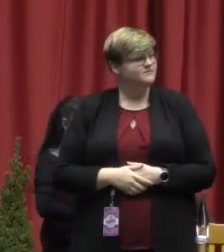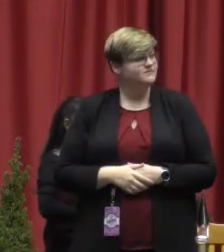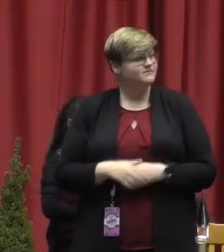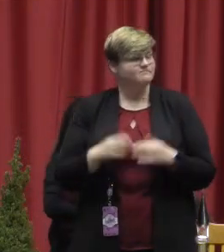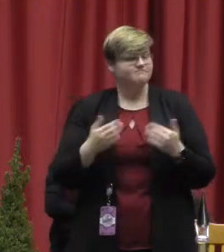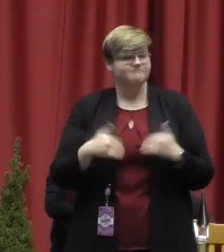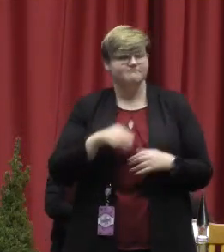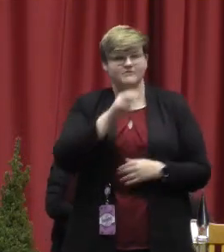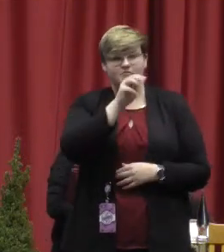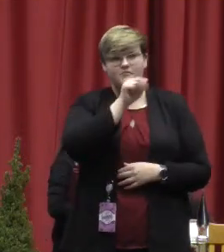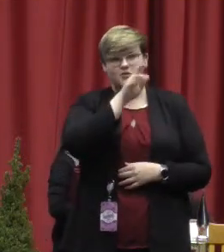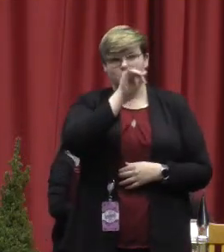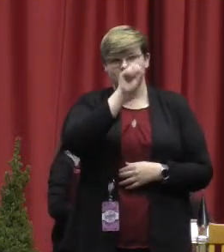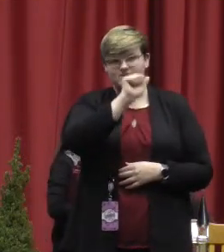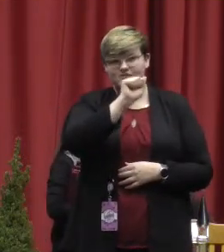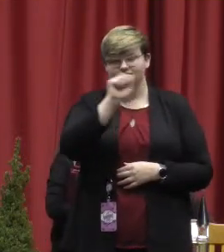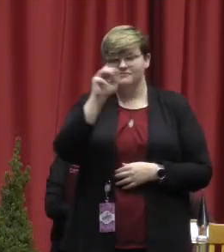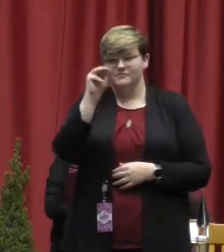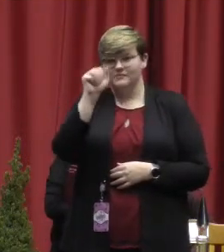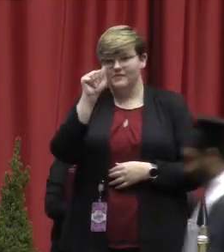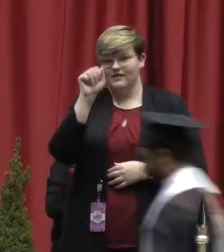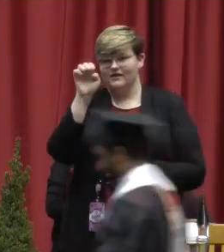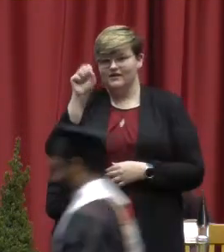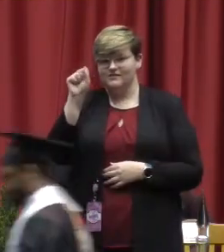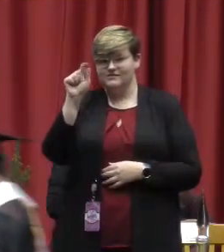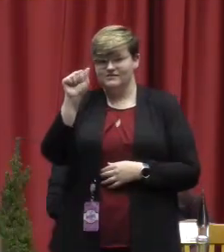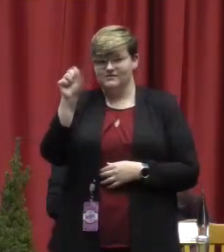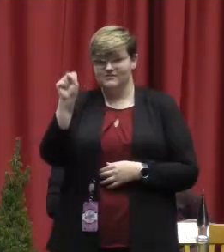Marissa Maestas.